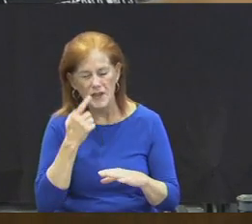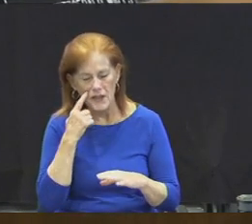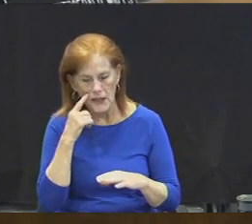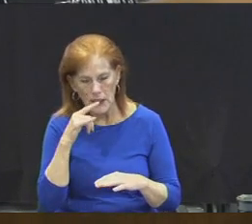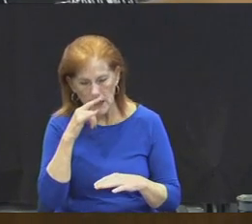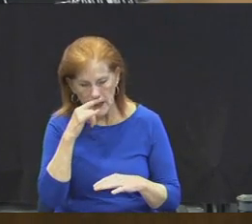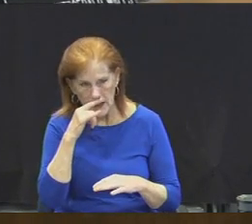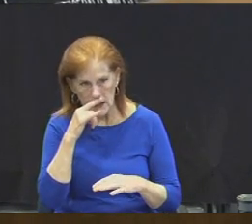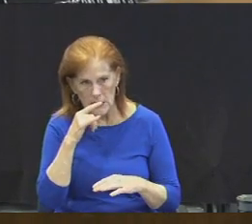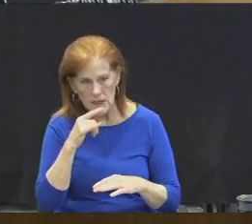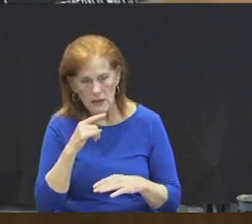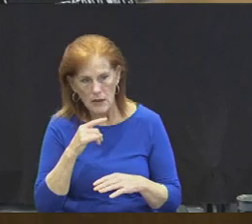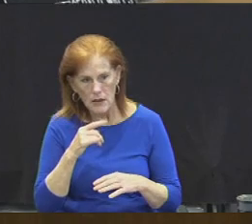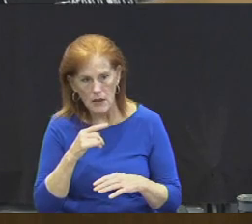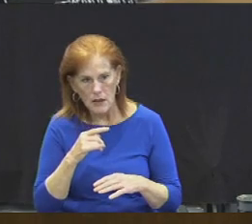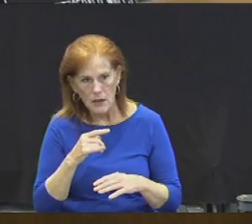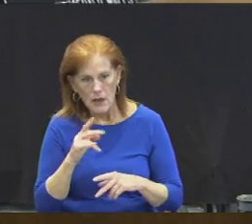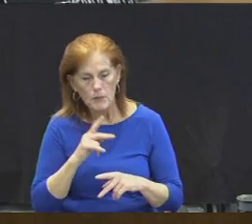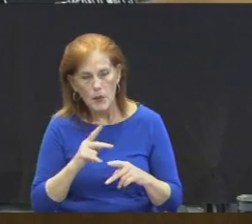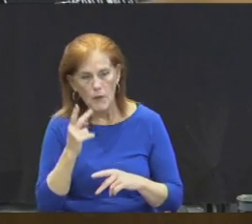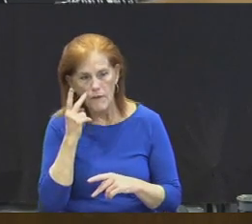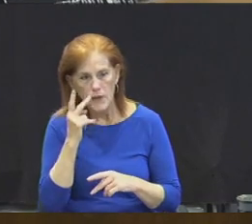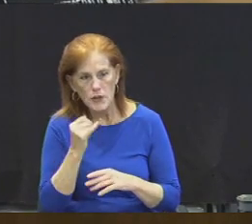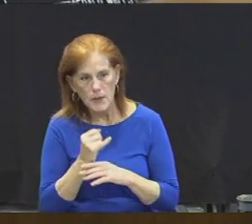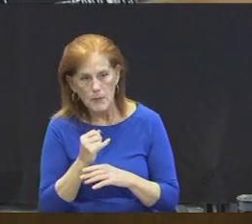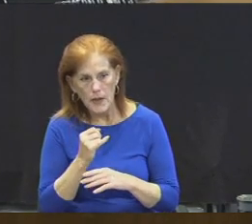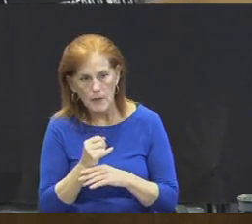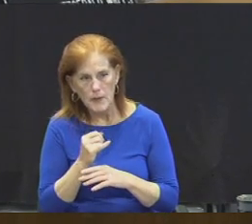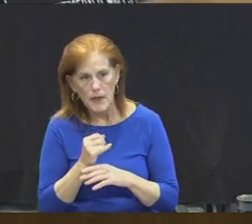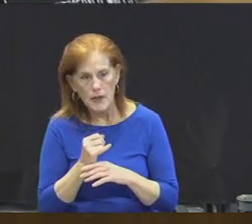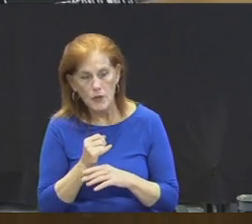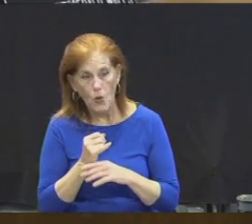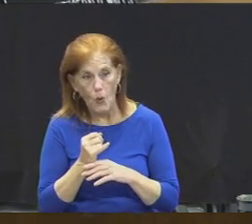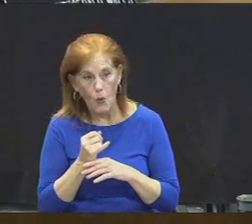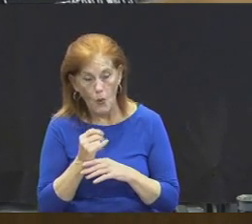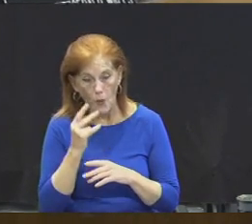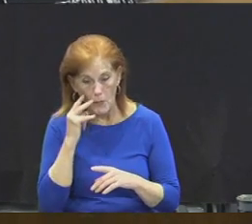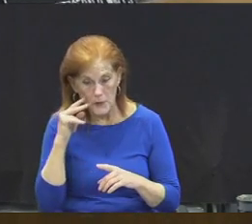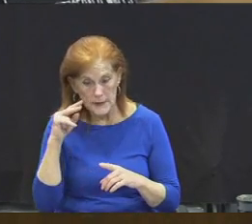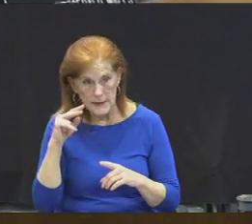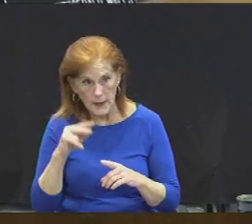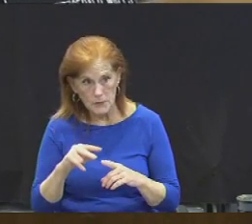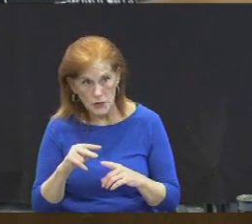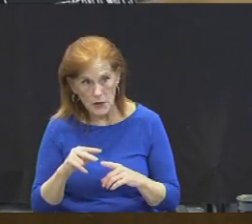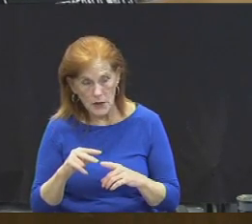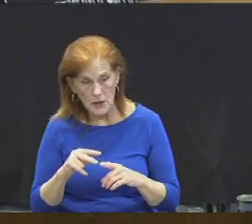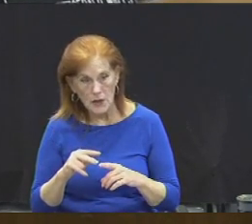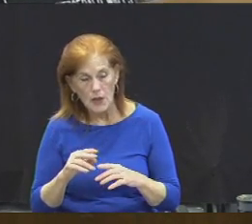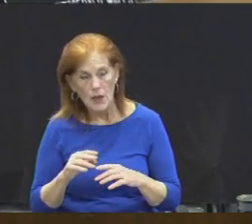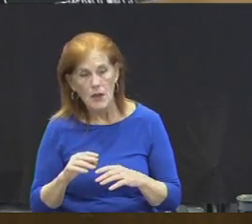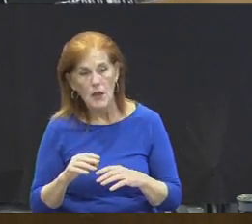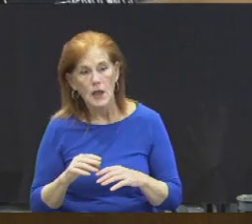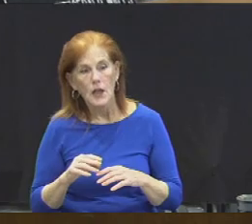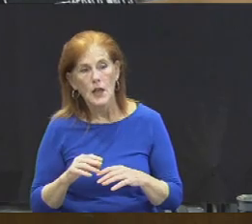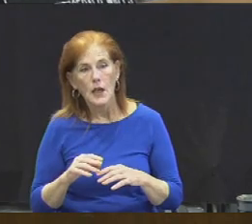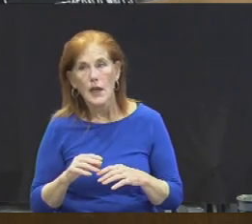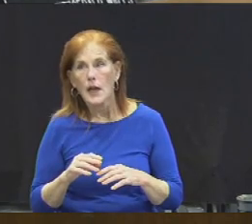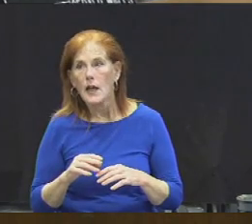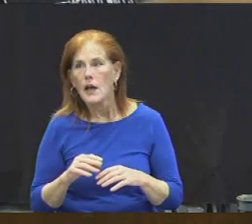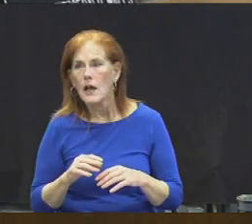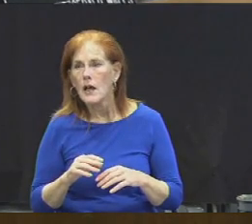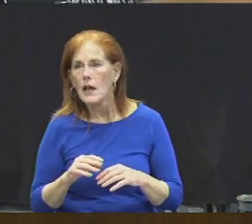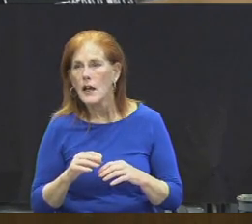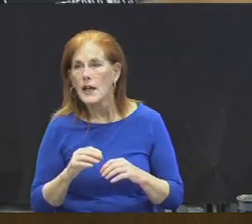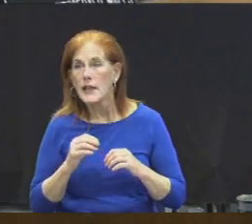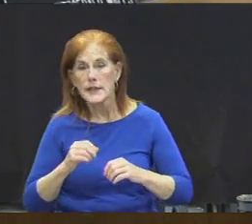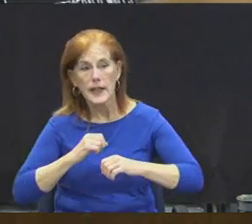I'm thinking people with vision impairments and perception walking over and not having any guard. Yeah, on that